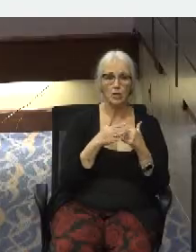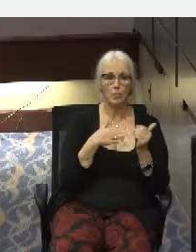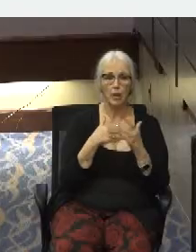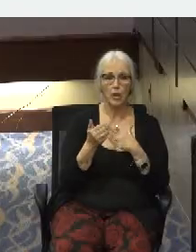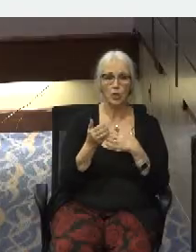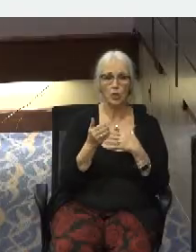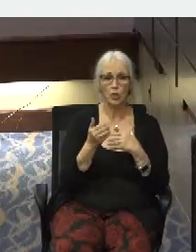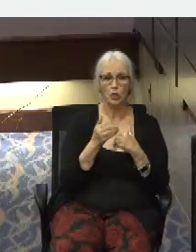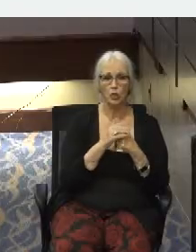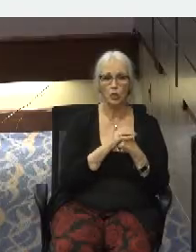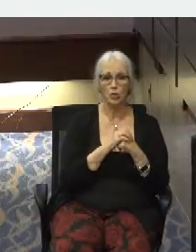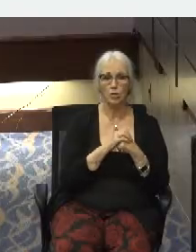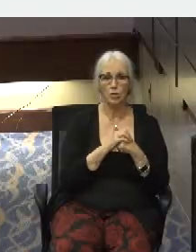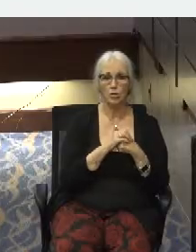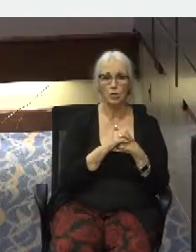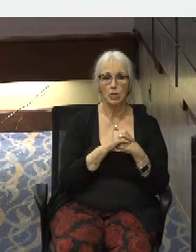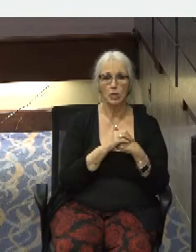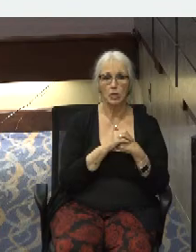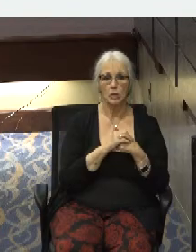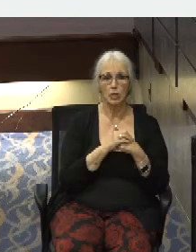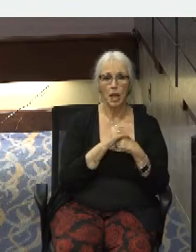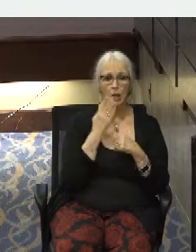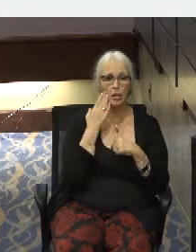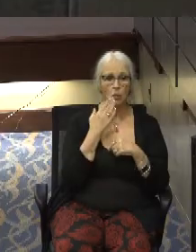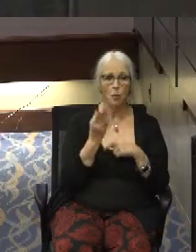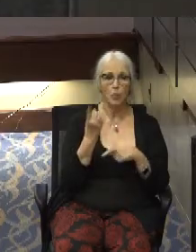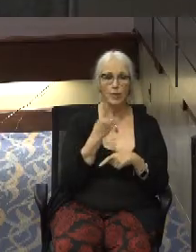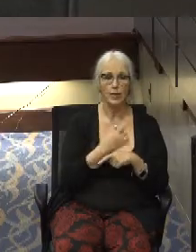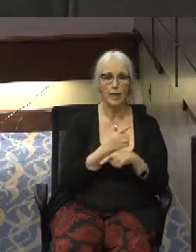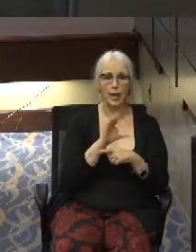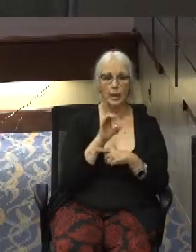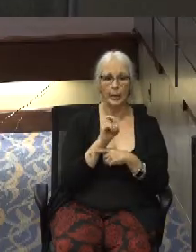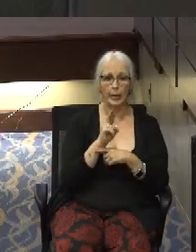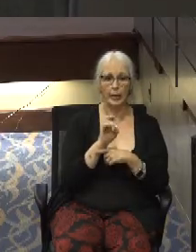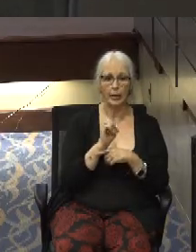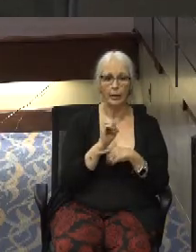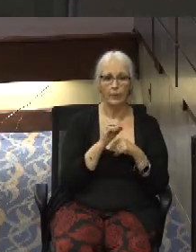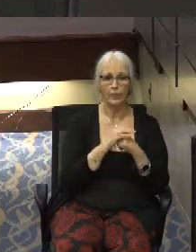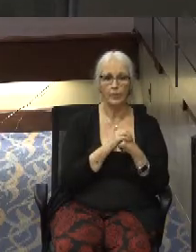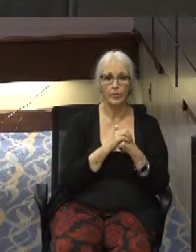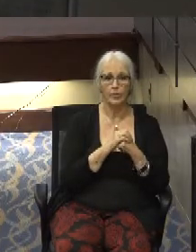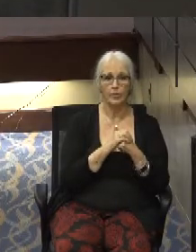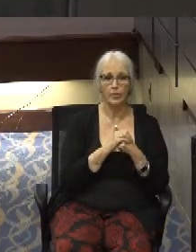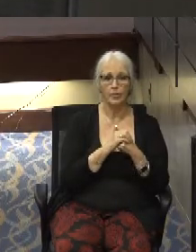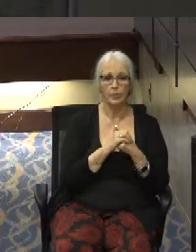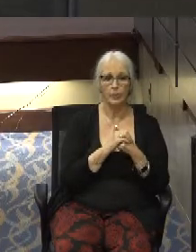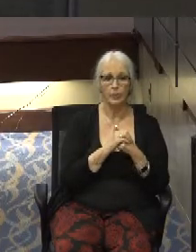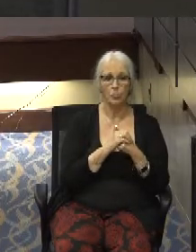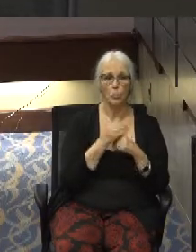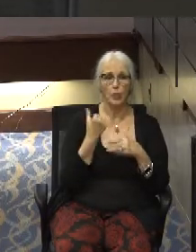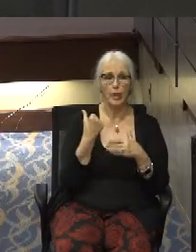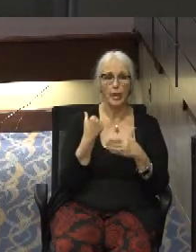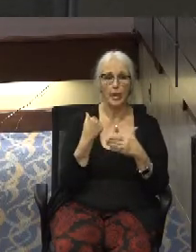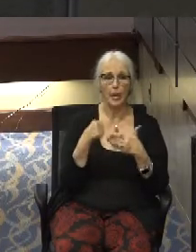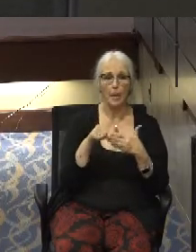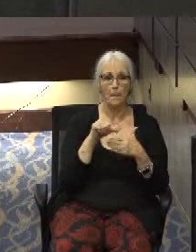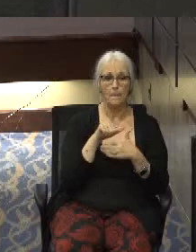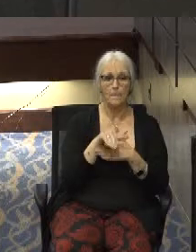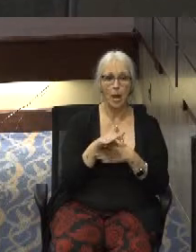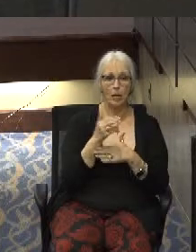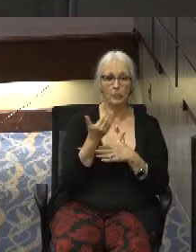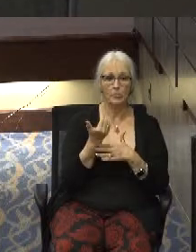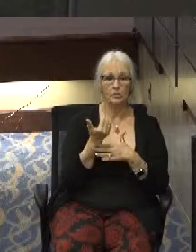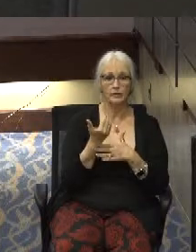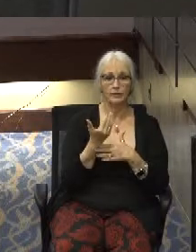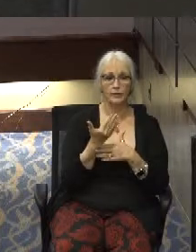just, Sure. didn't know there was a daycare over there. We did mail out 15 notices on this request, had